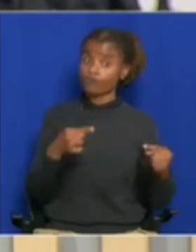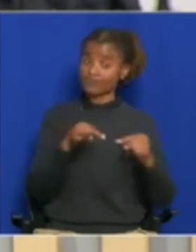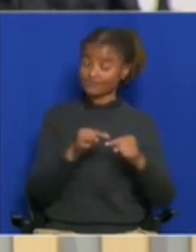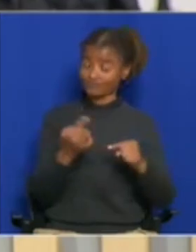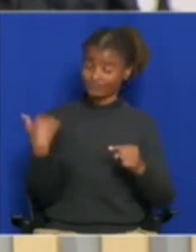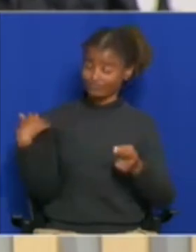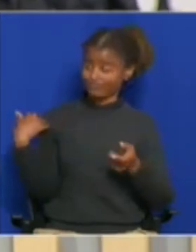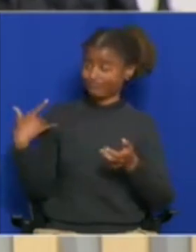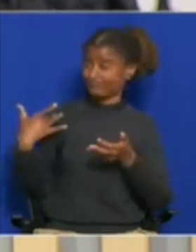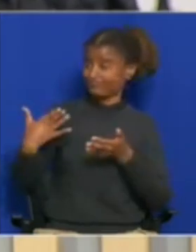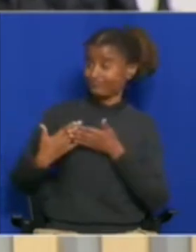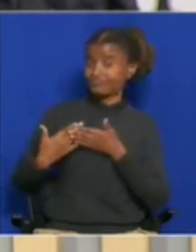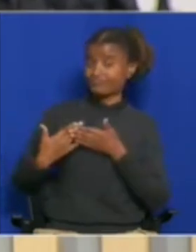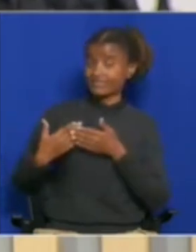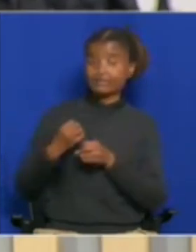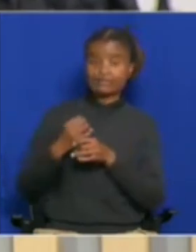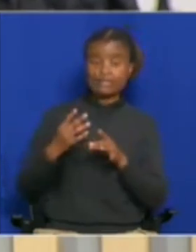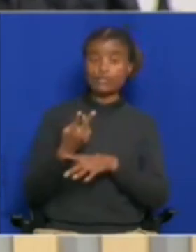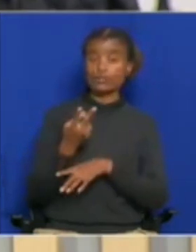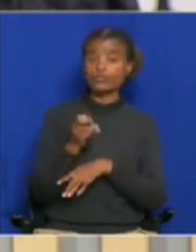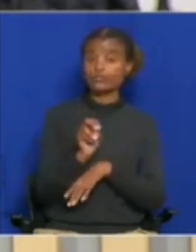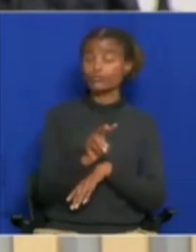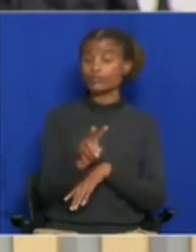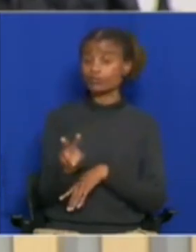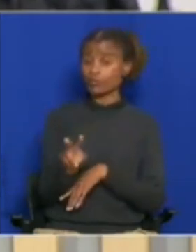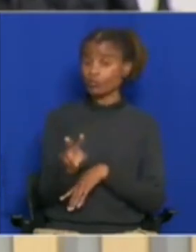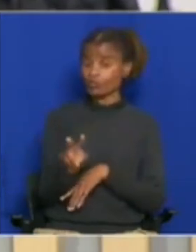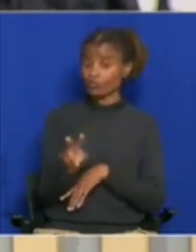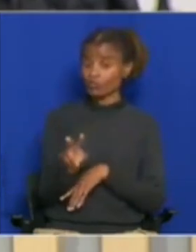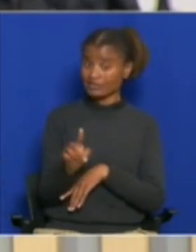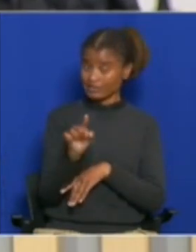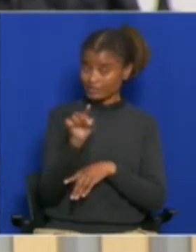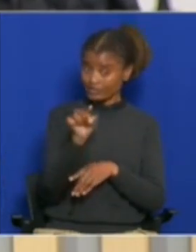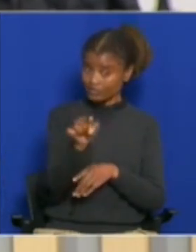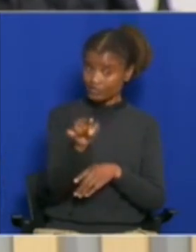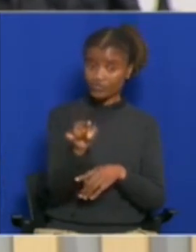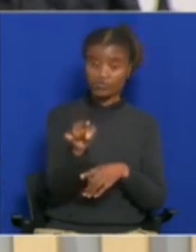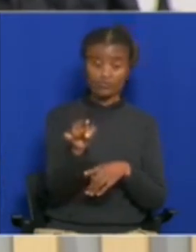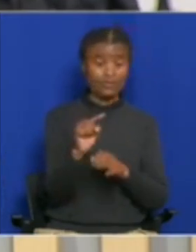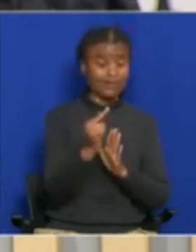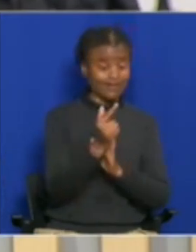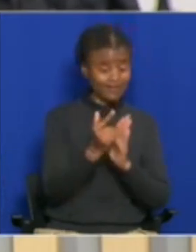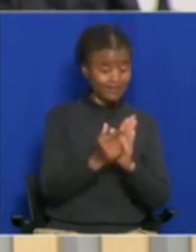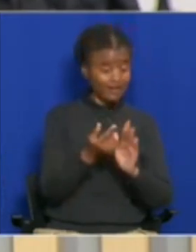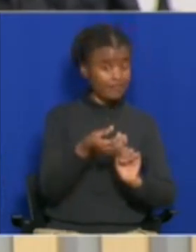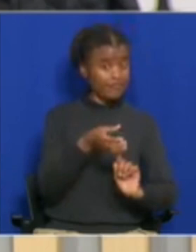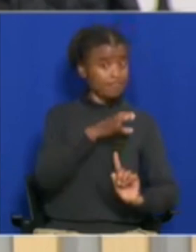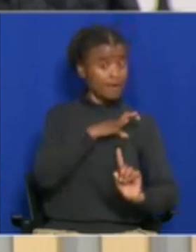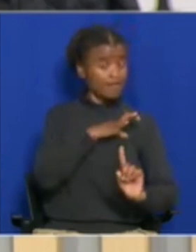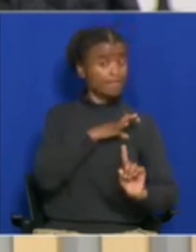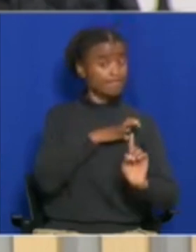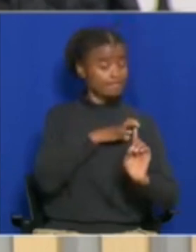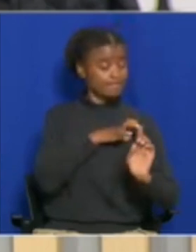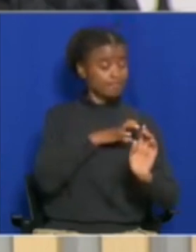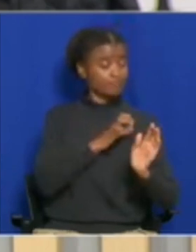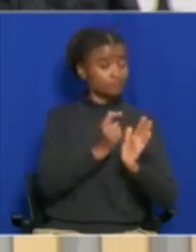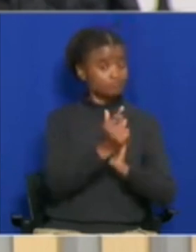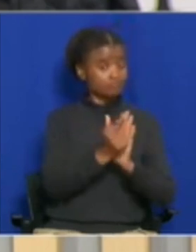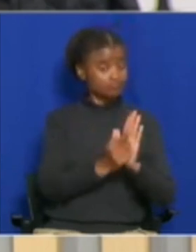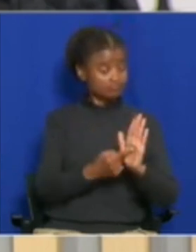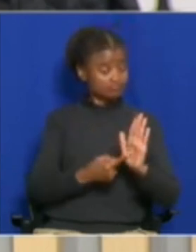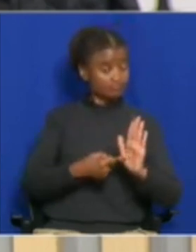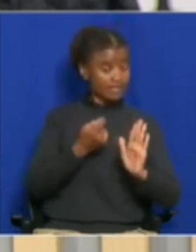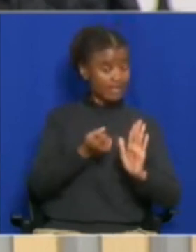this is how you've understood your legal mandate, or No. IDEX legal mandate? No. Did